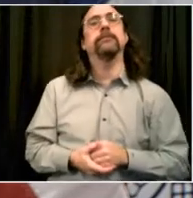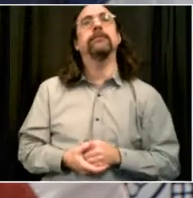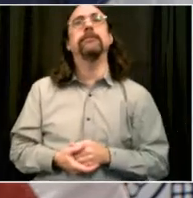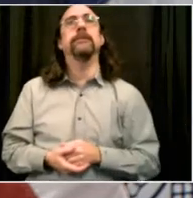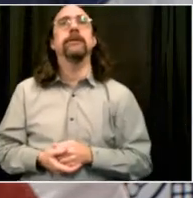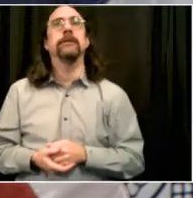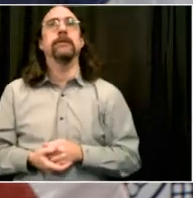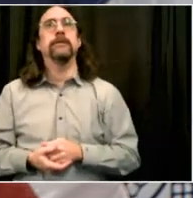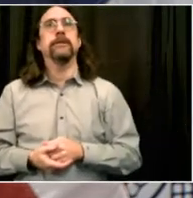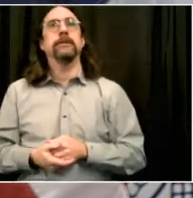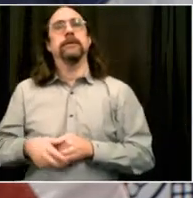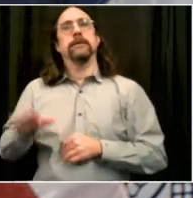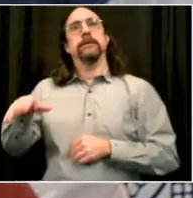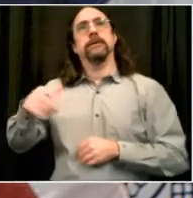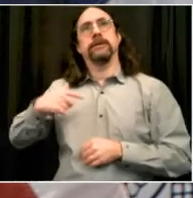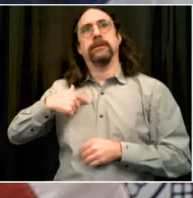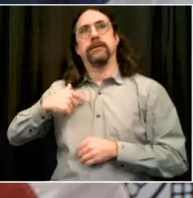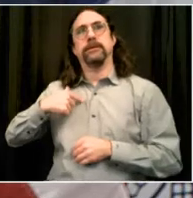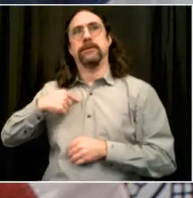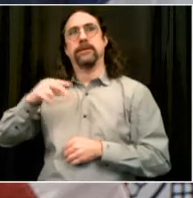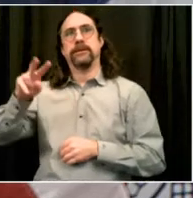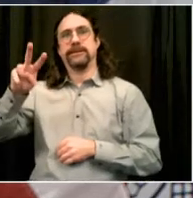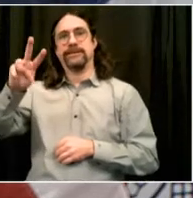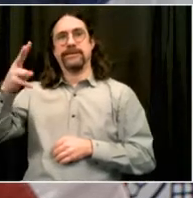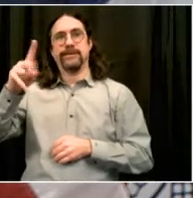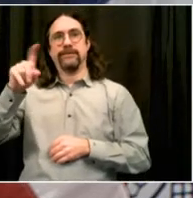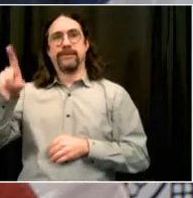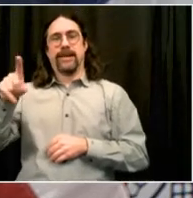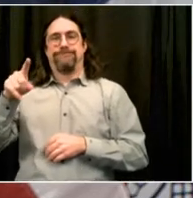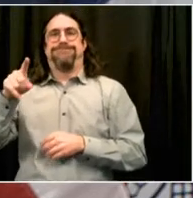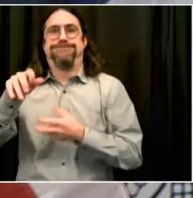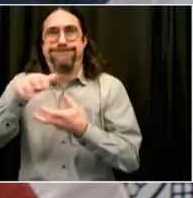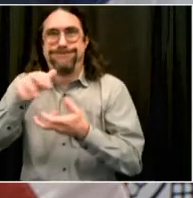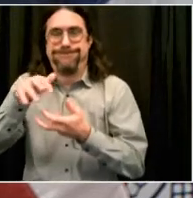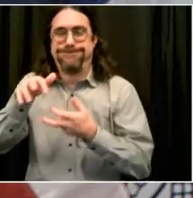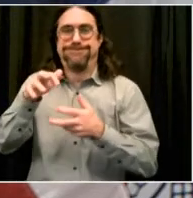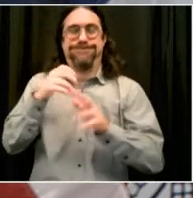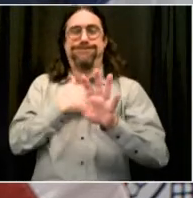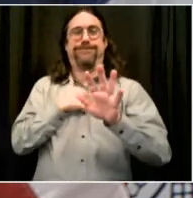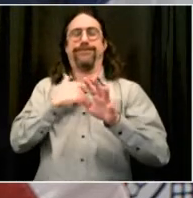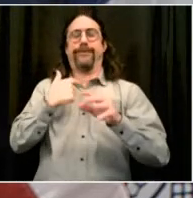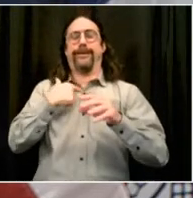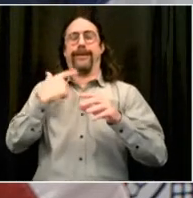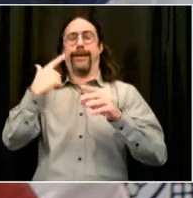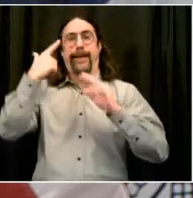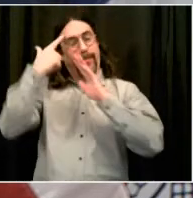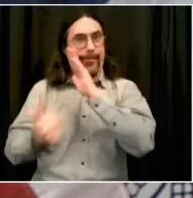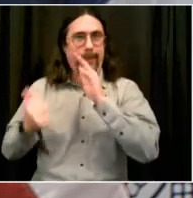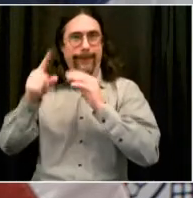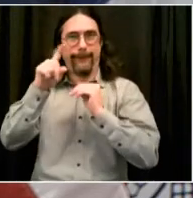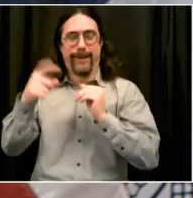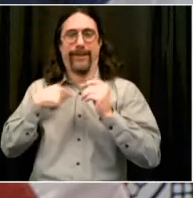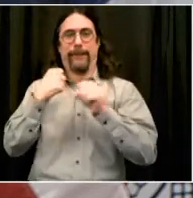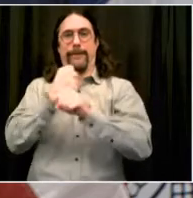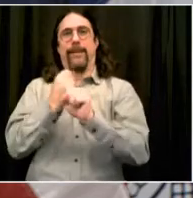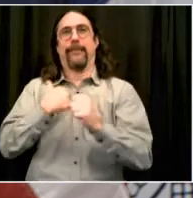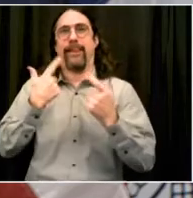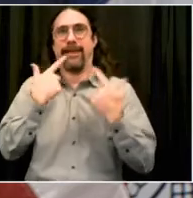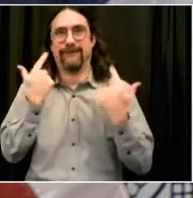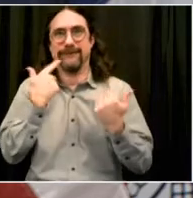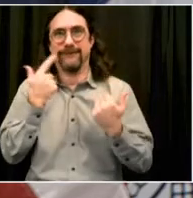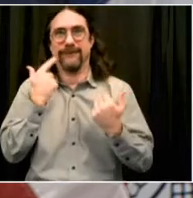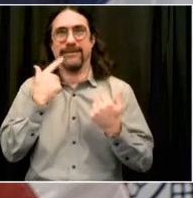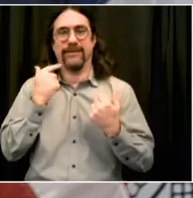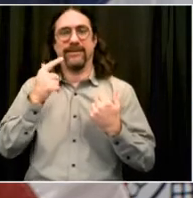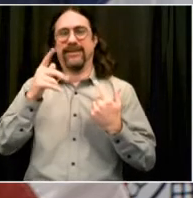Thank you. We'll get you in a few minutes. Okay. The next we'll do Emily from New York 1. Good morning, Mr. Mayor. Good